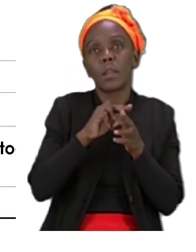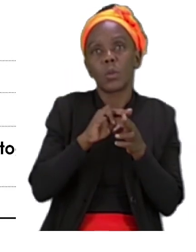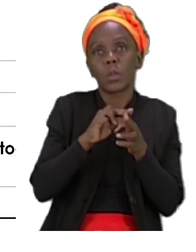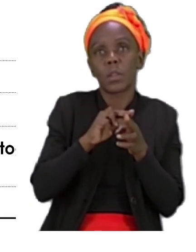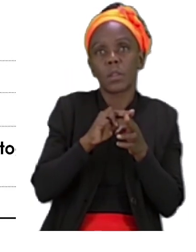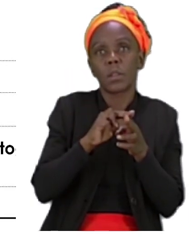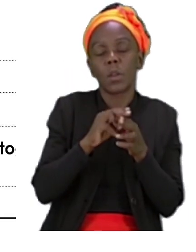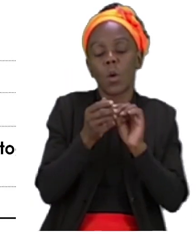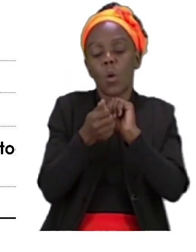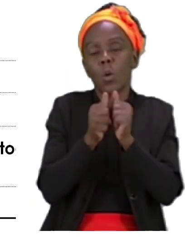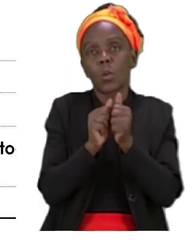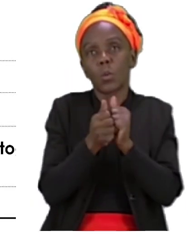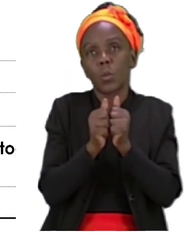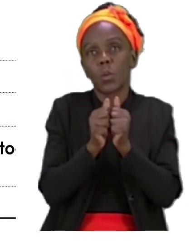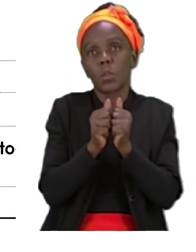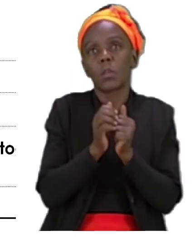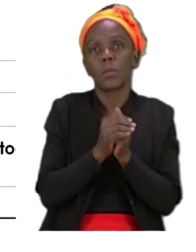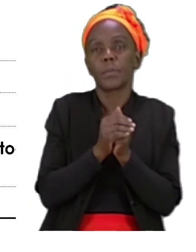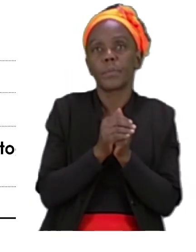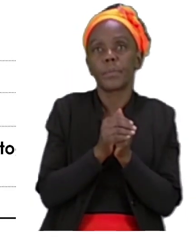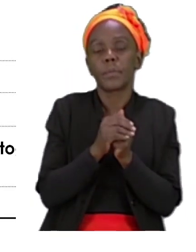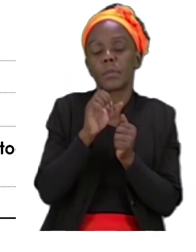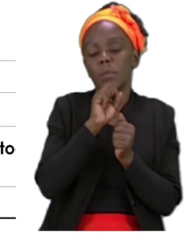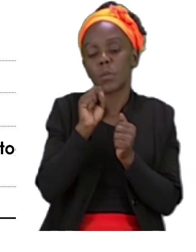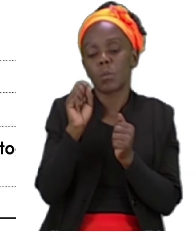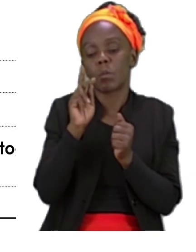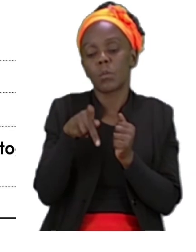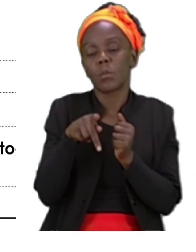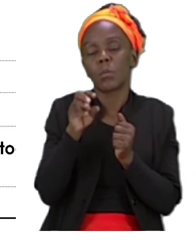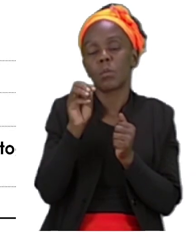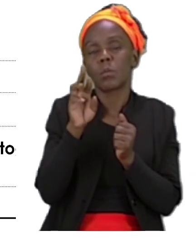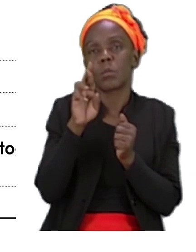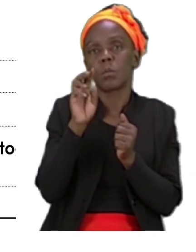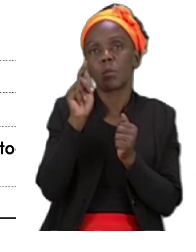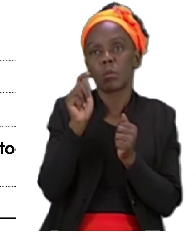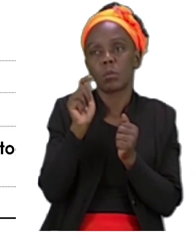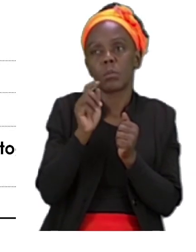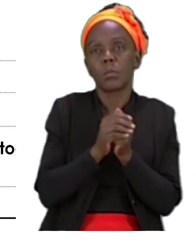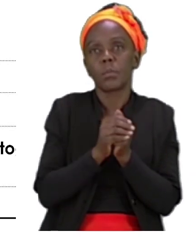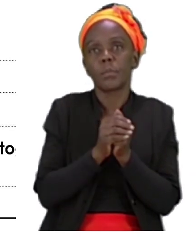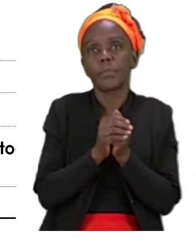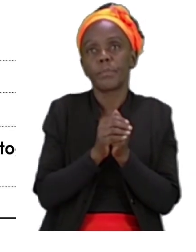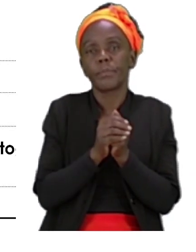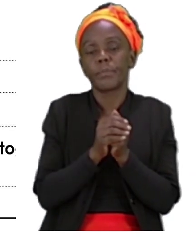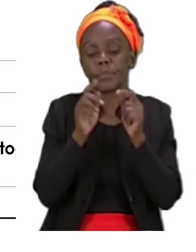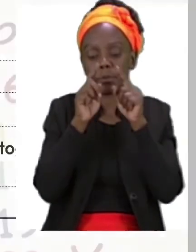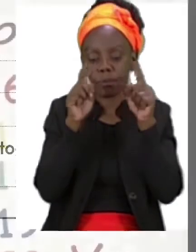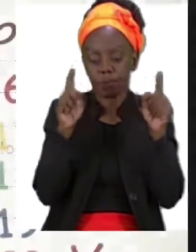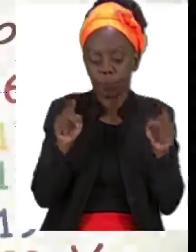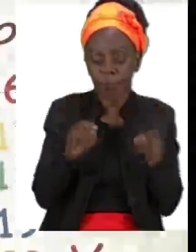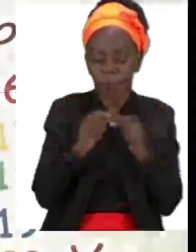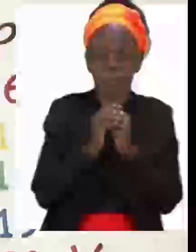Amber spend on sport? So we're going to go back into our graph and look for the